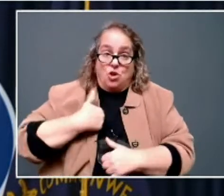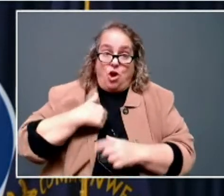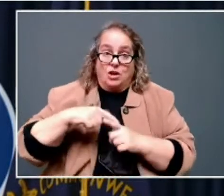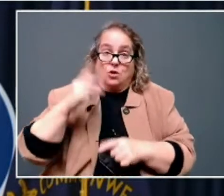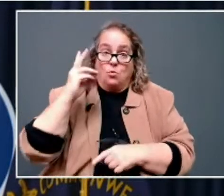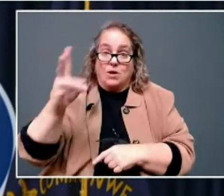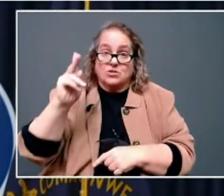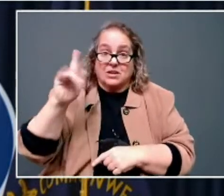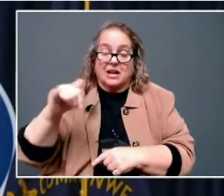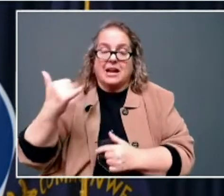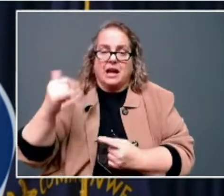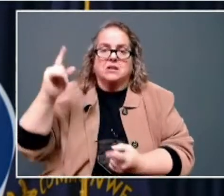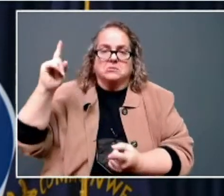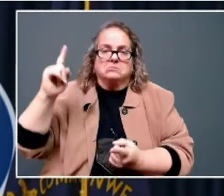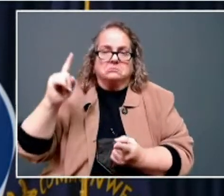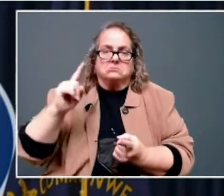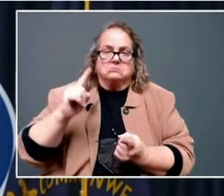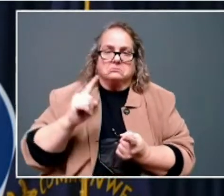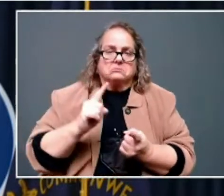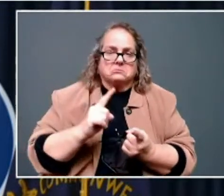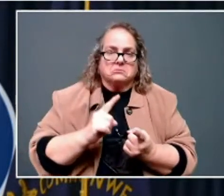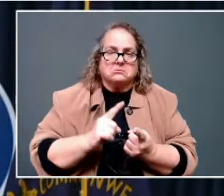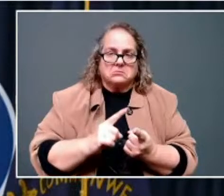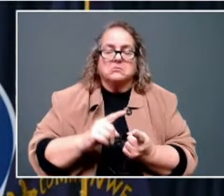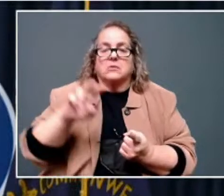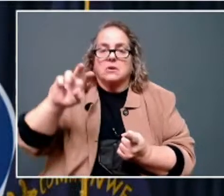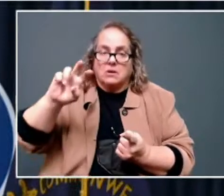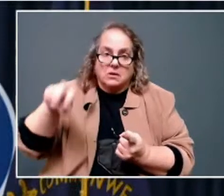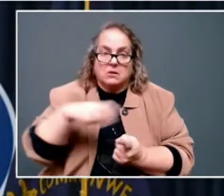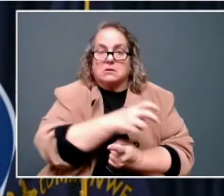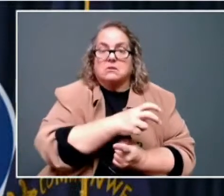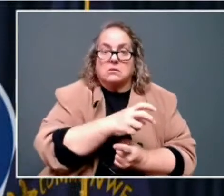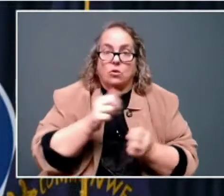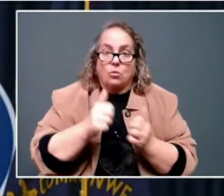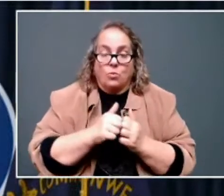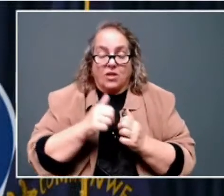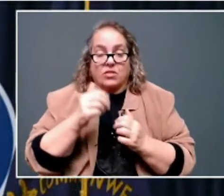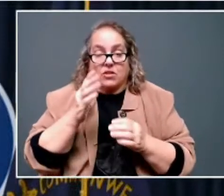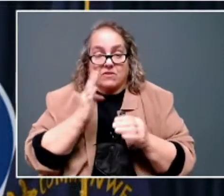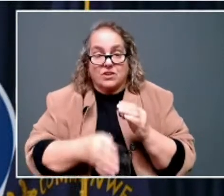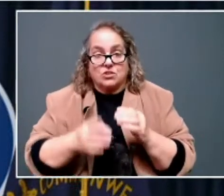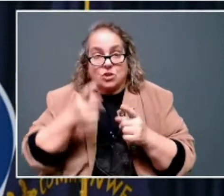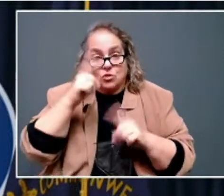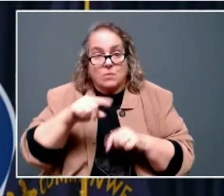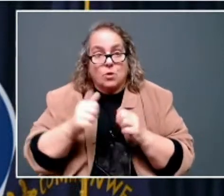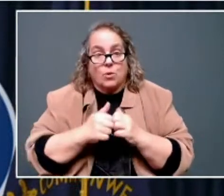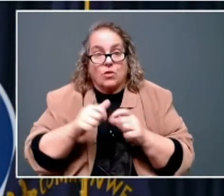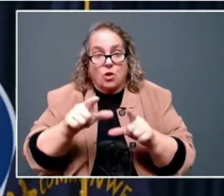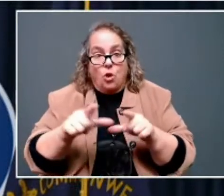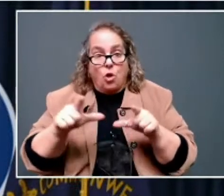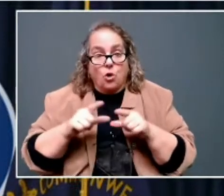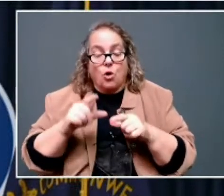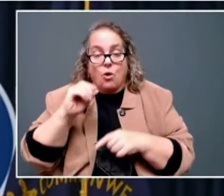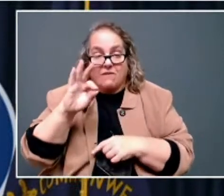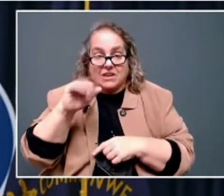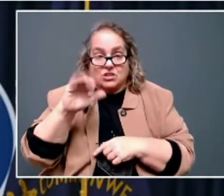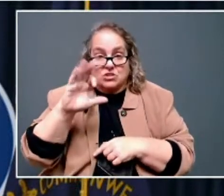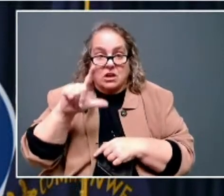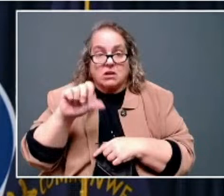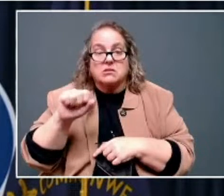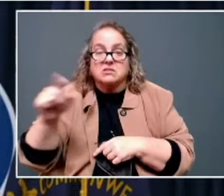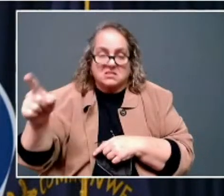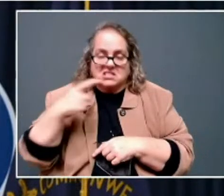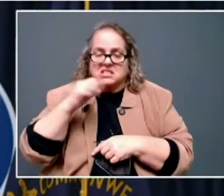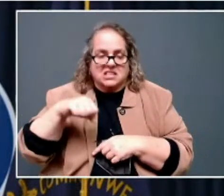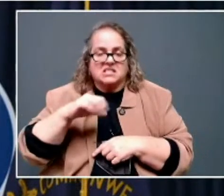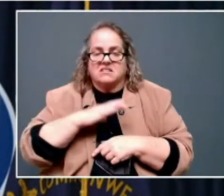very naturally, and with the complete agreement of local officials that are there. It was a very